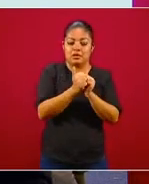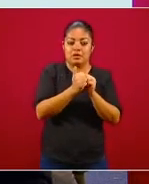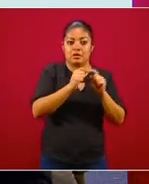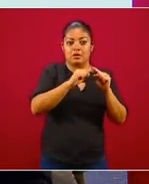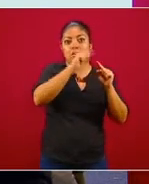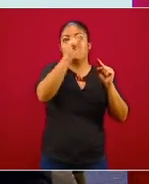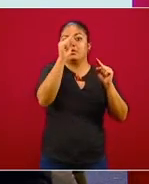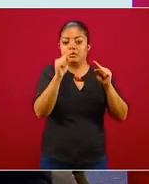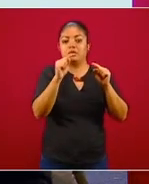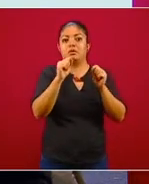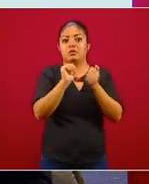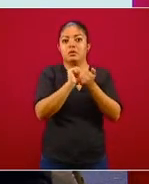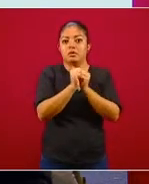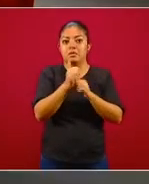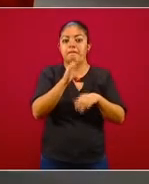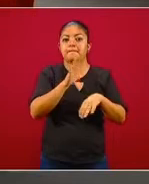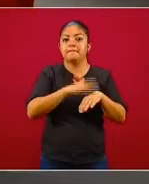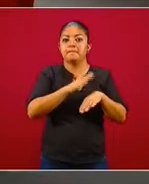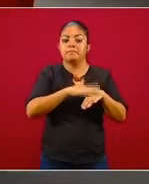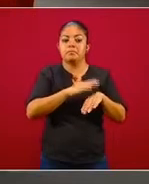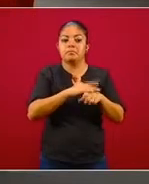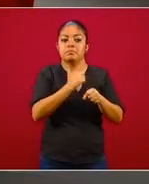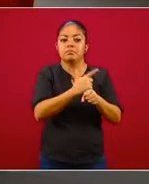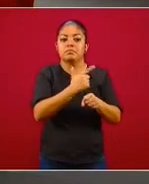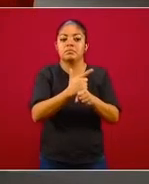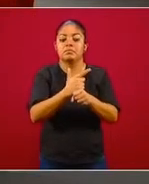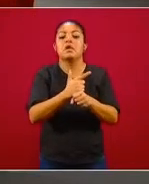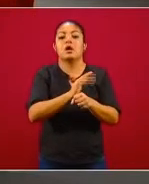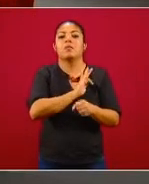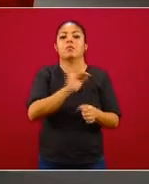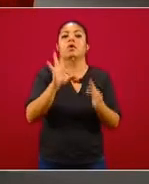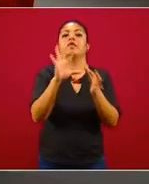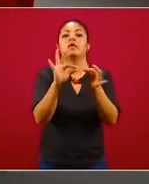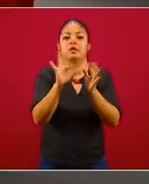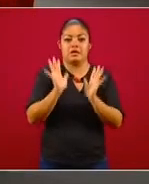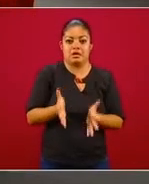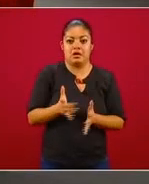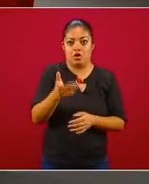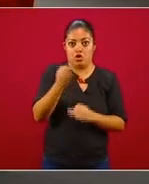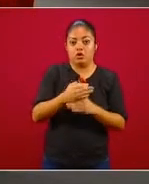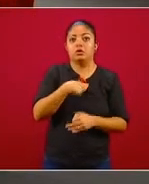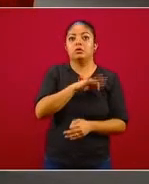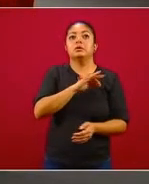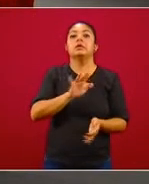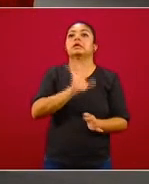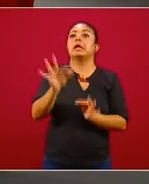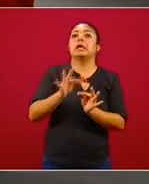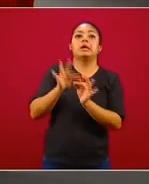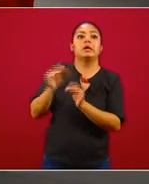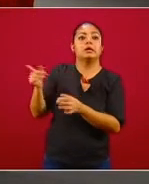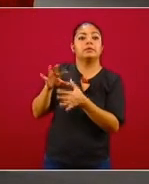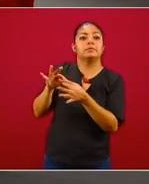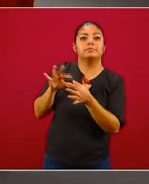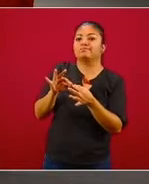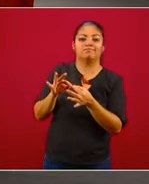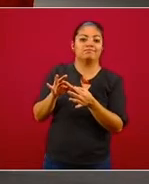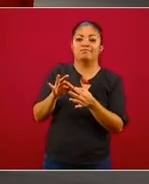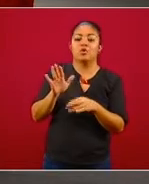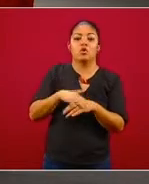wait at least 5 or 7 days to have a better interpretation, because